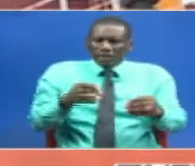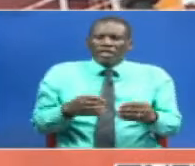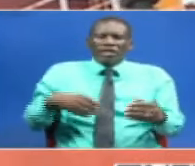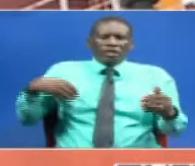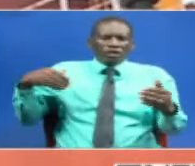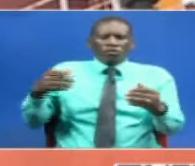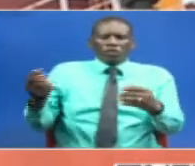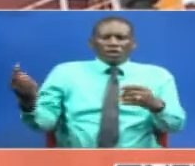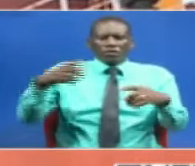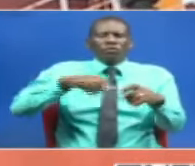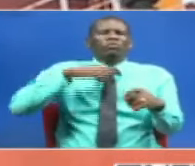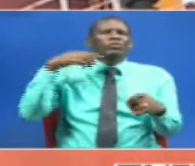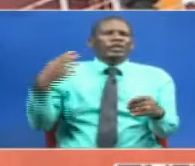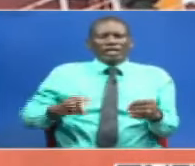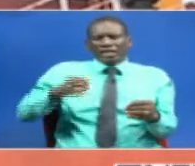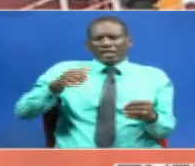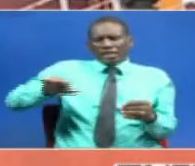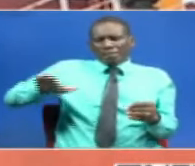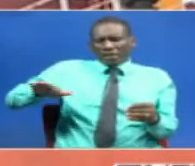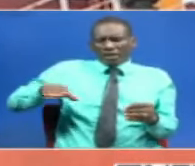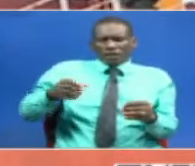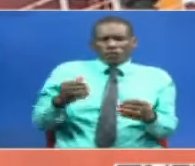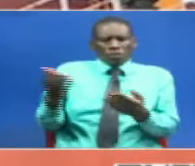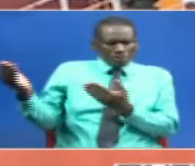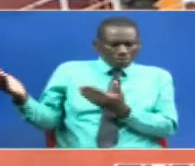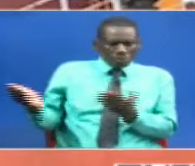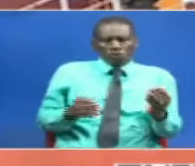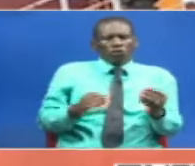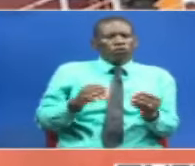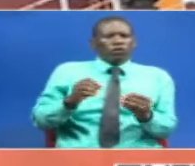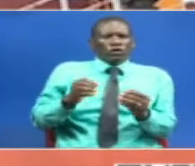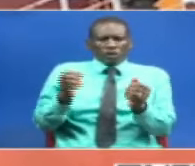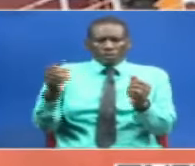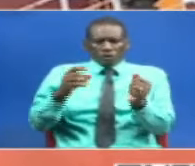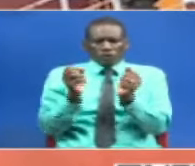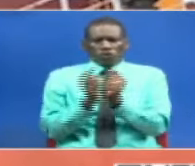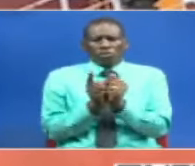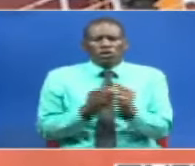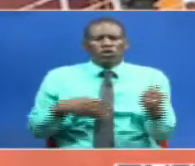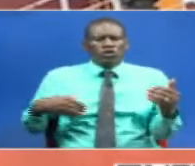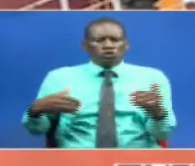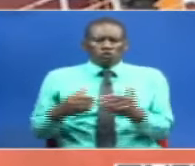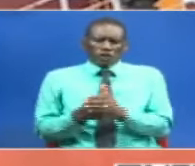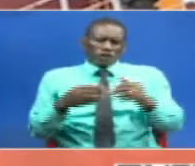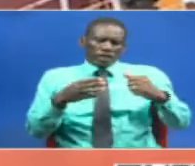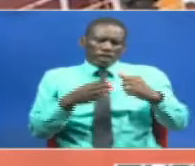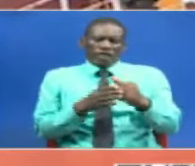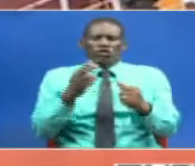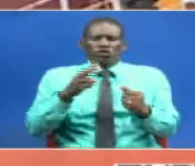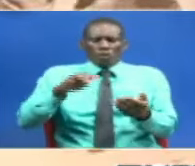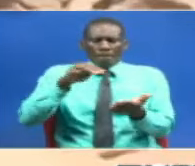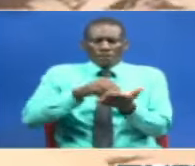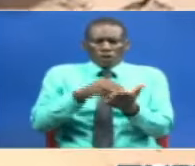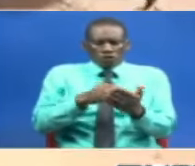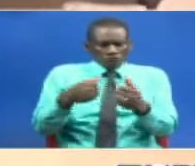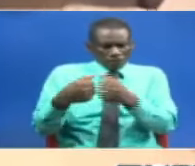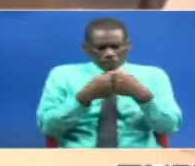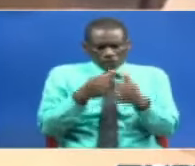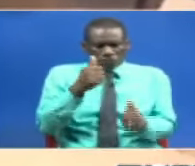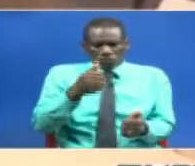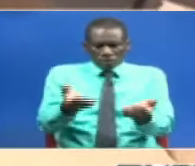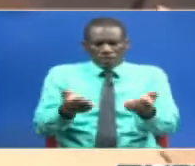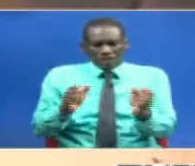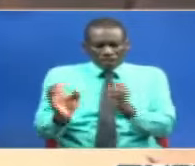that the remainder will be shipped from November to fill the 92 million gap required in the country.